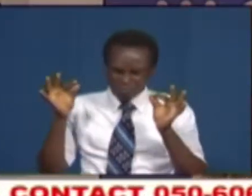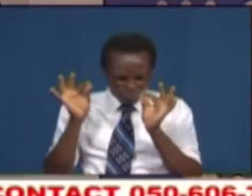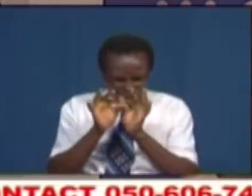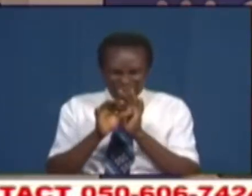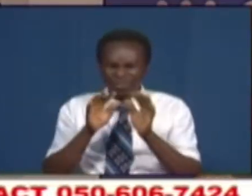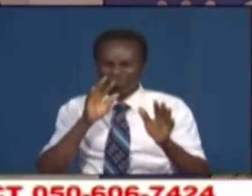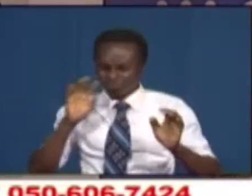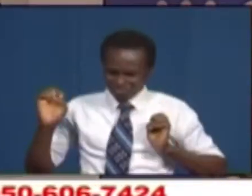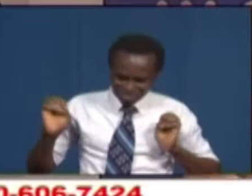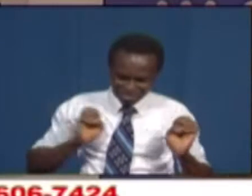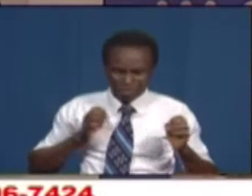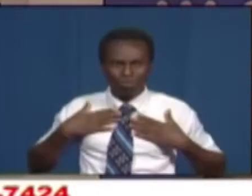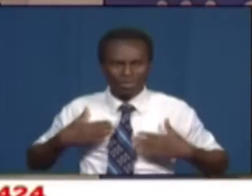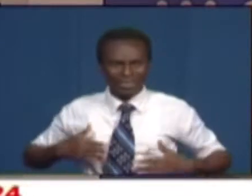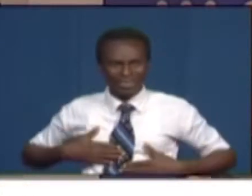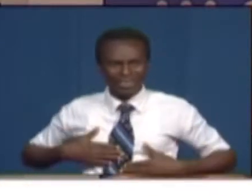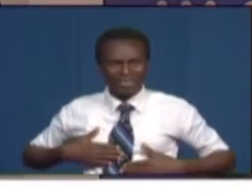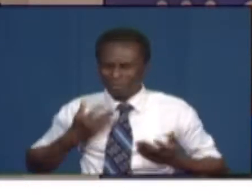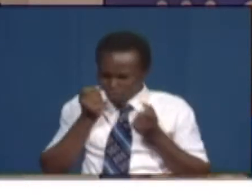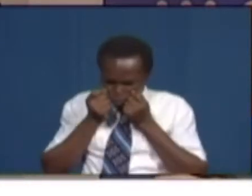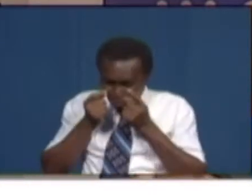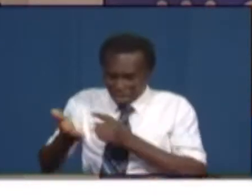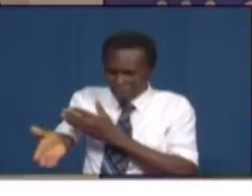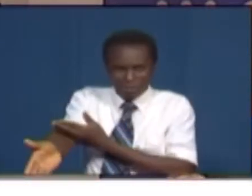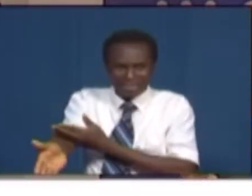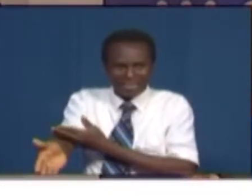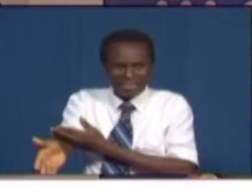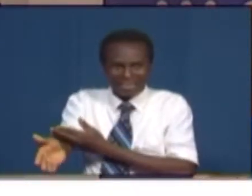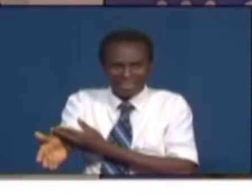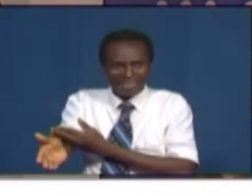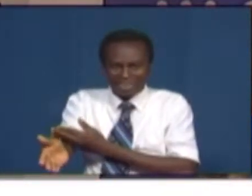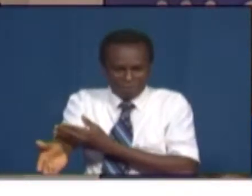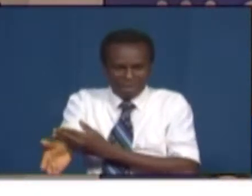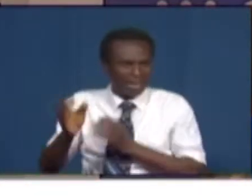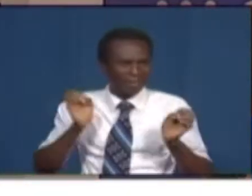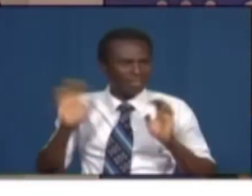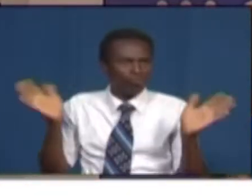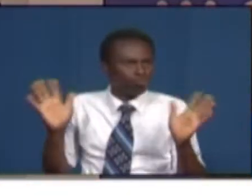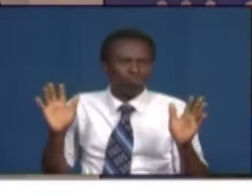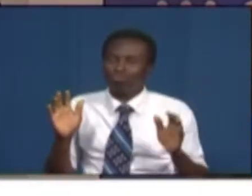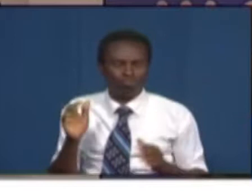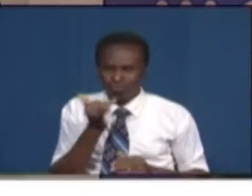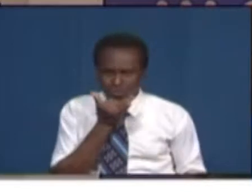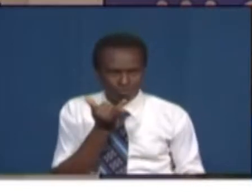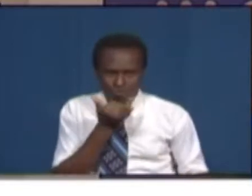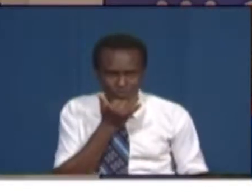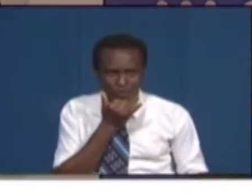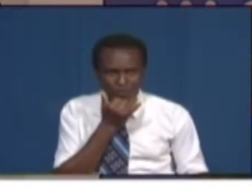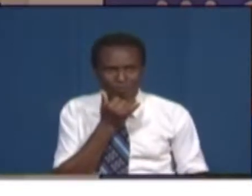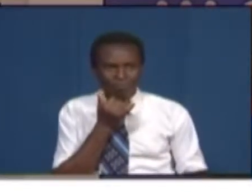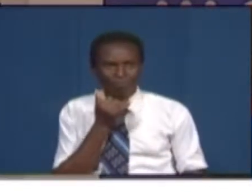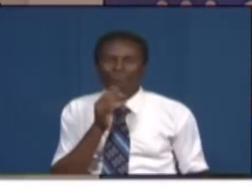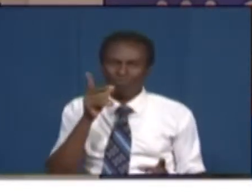exercising. We wake up and then we go to school and come back and sleep. Hey, Really, do we want to kill ourselves? So we need